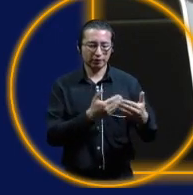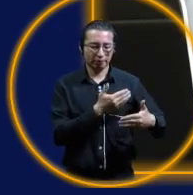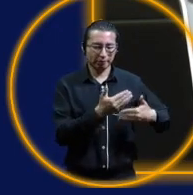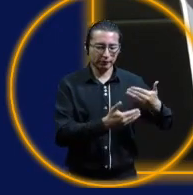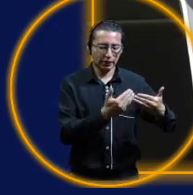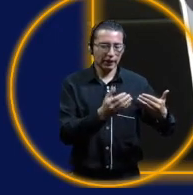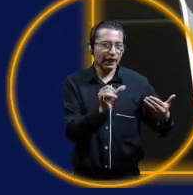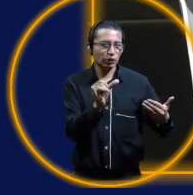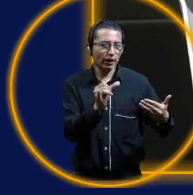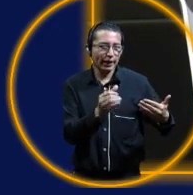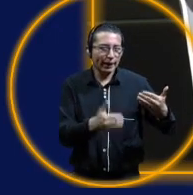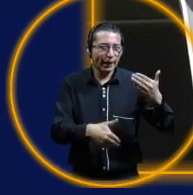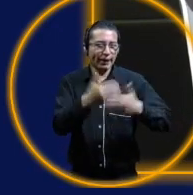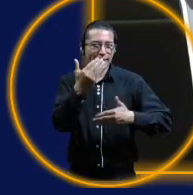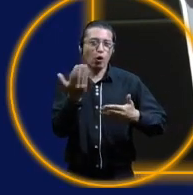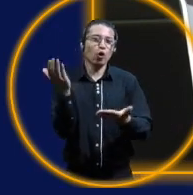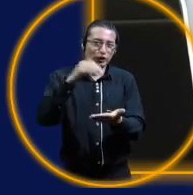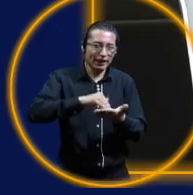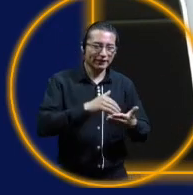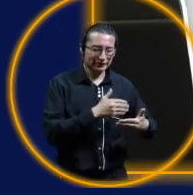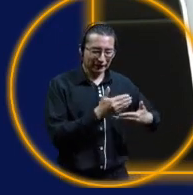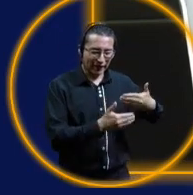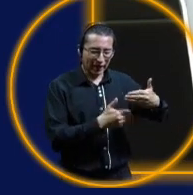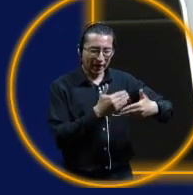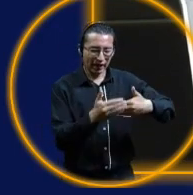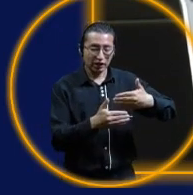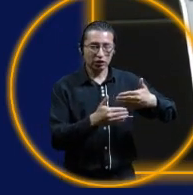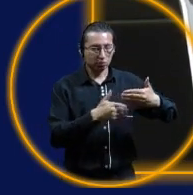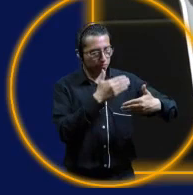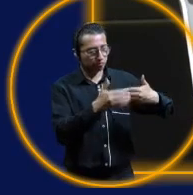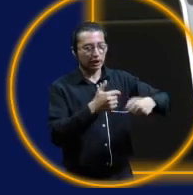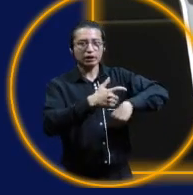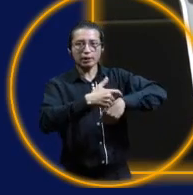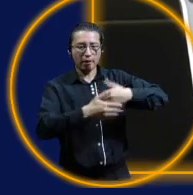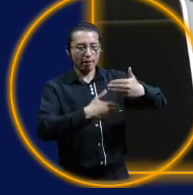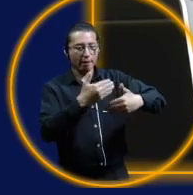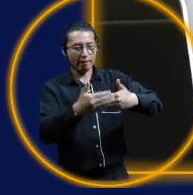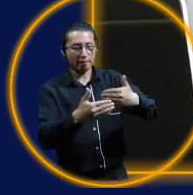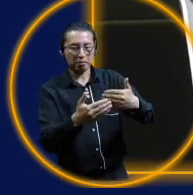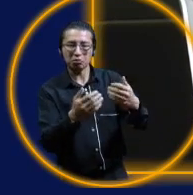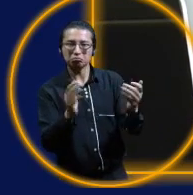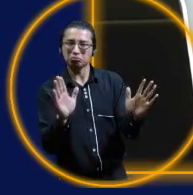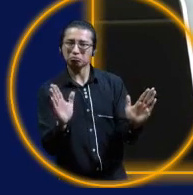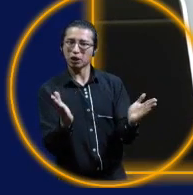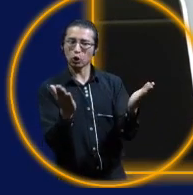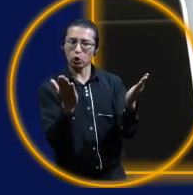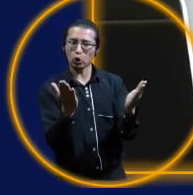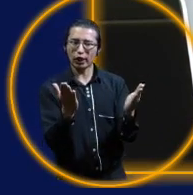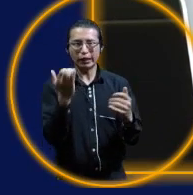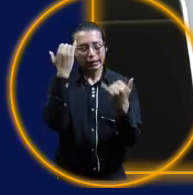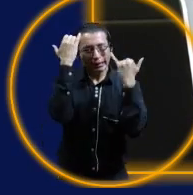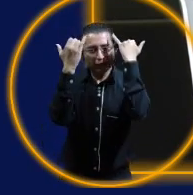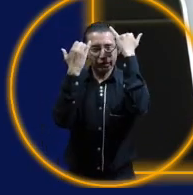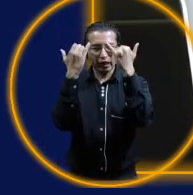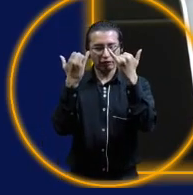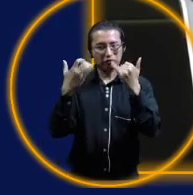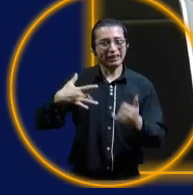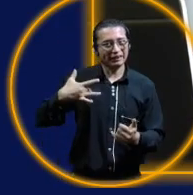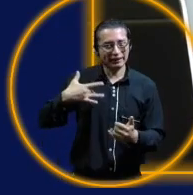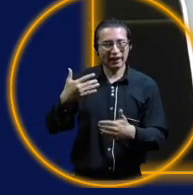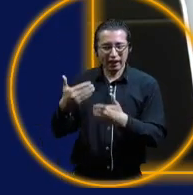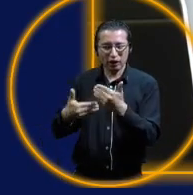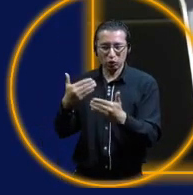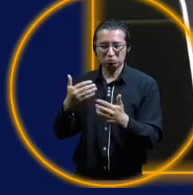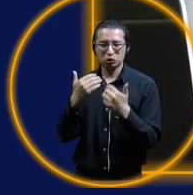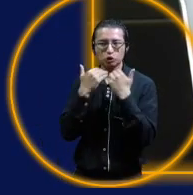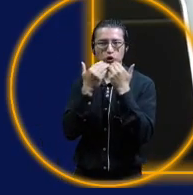you improve and like just the kinds of ideas you have. I feel like every time I've like been like, I don't know, something's